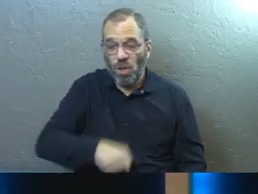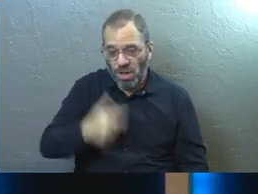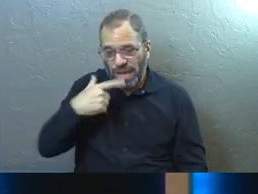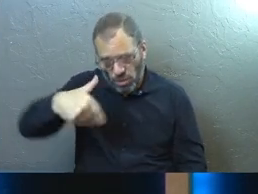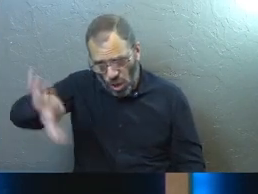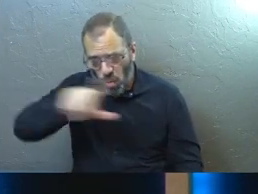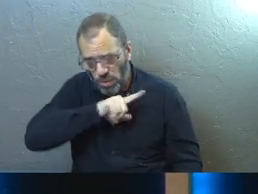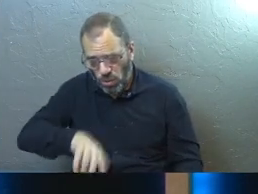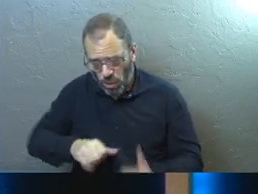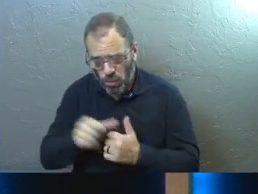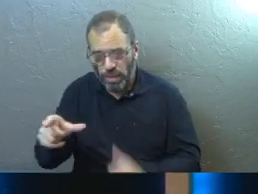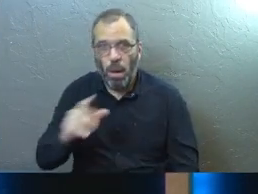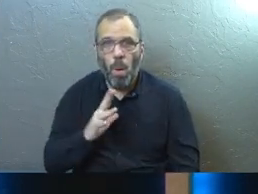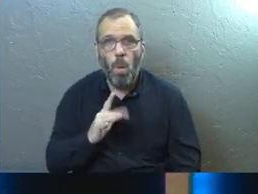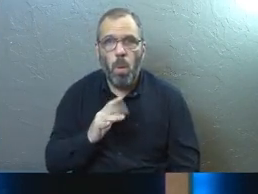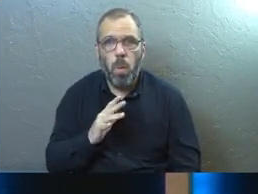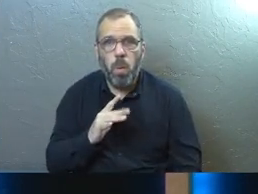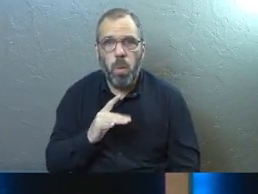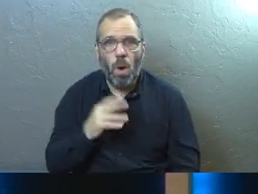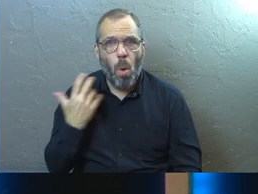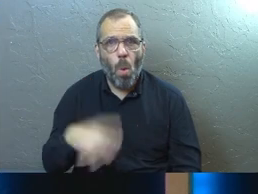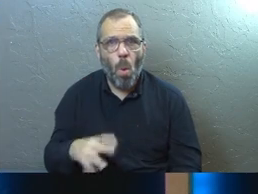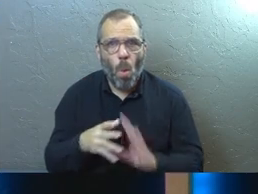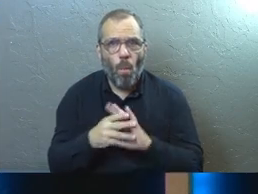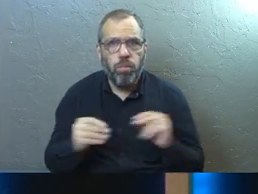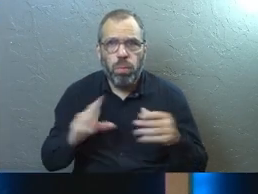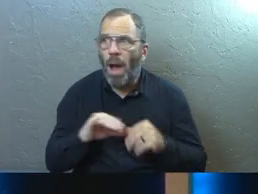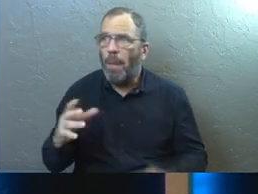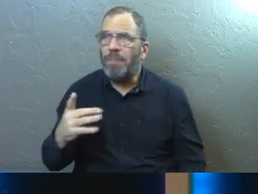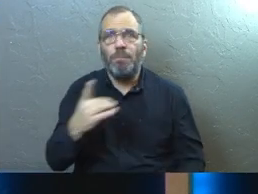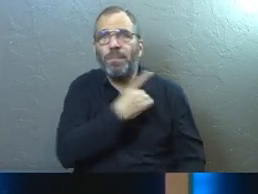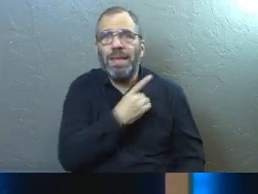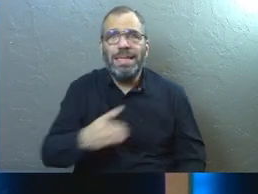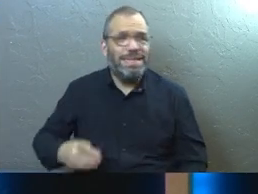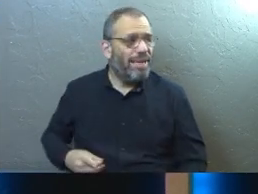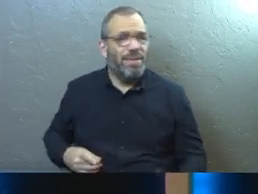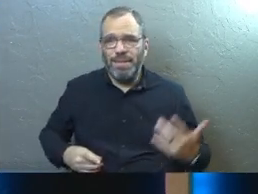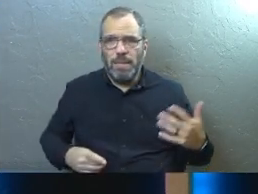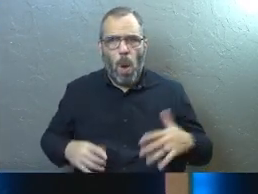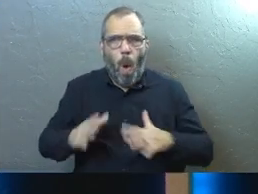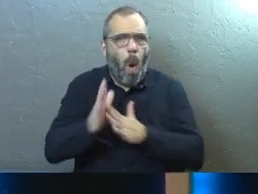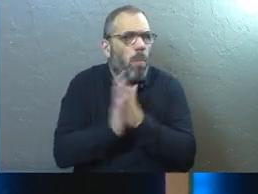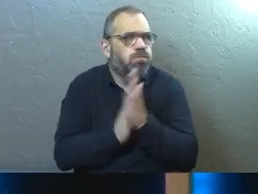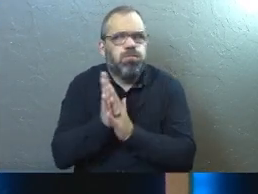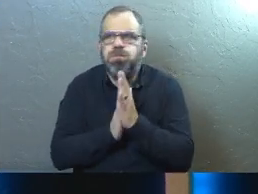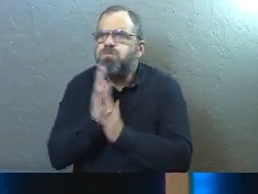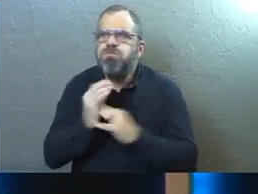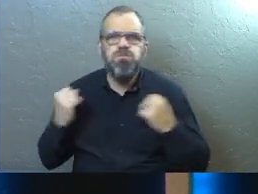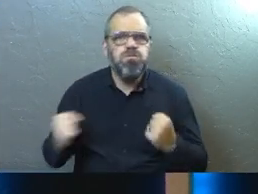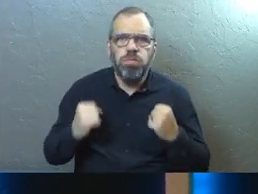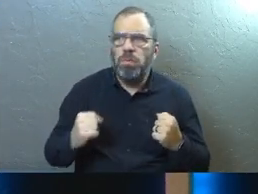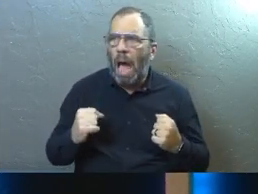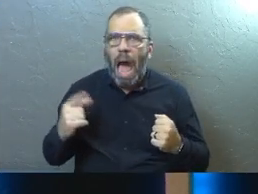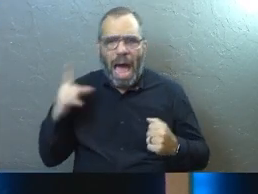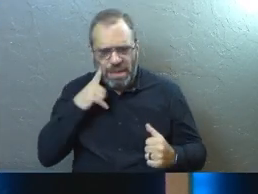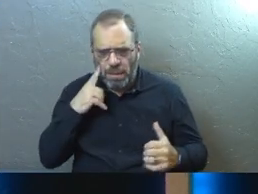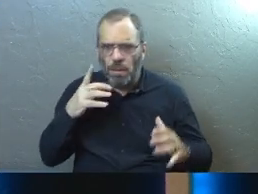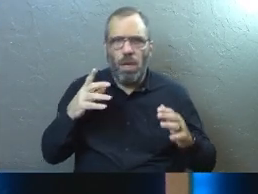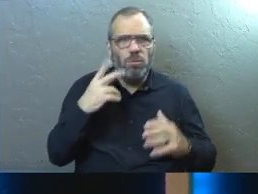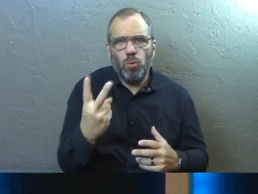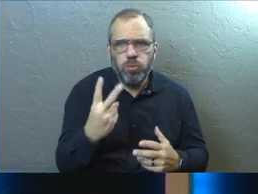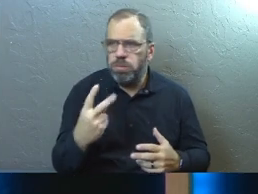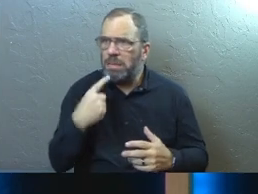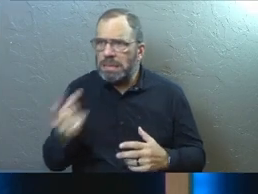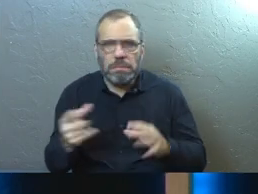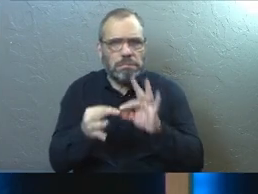Lord be with you. This is an awesome verse. So, like, David is just so on fire right here. And I think he pulls out really, like, two